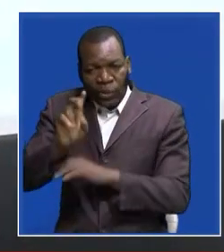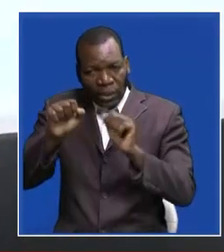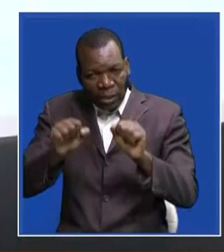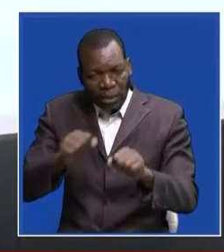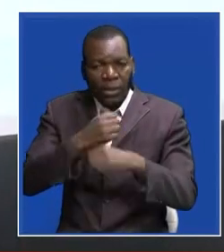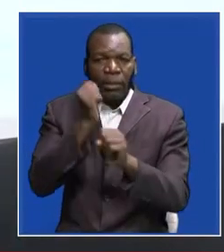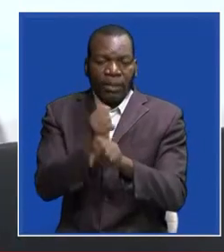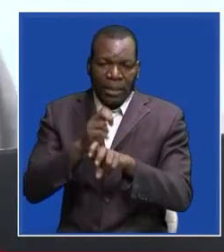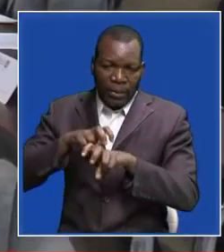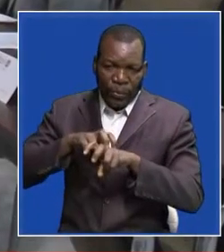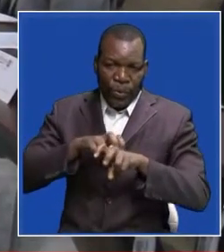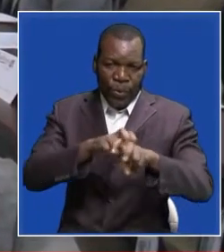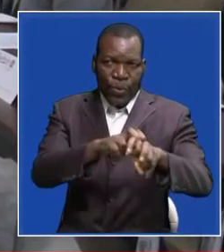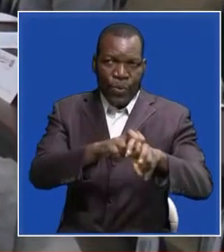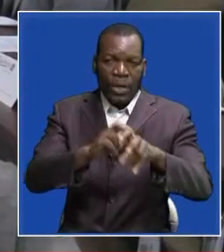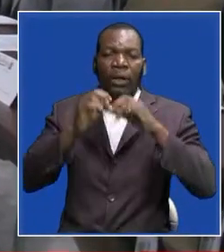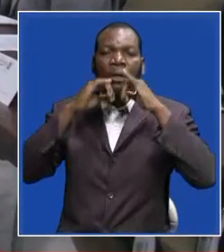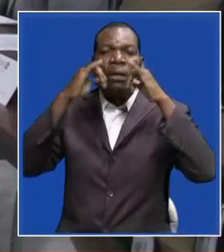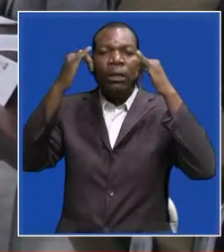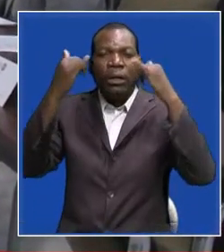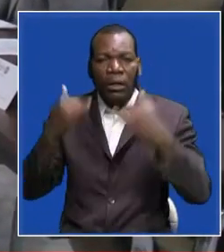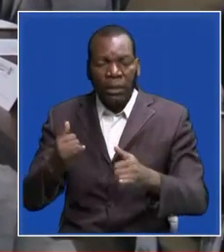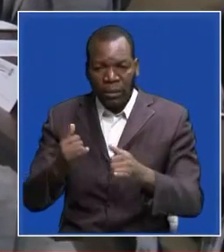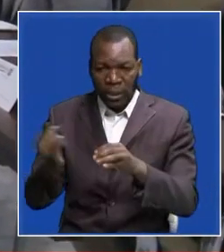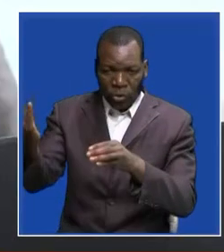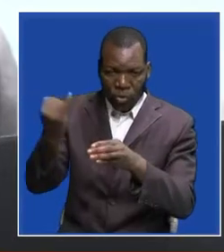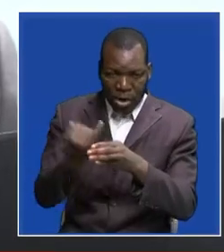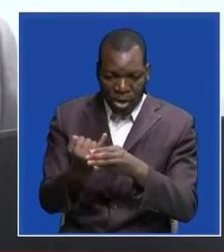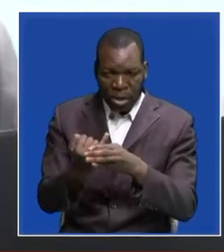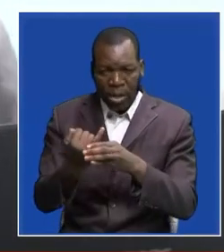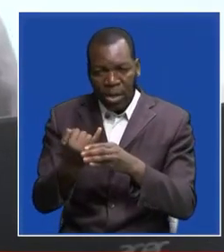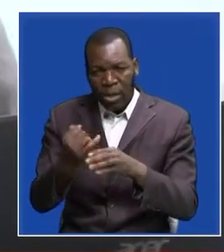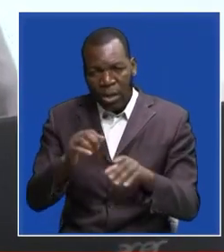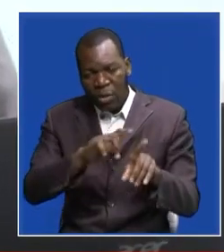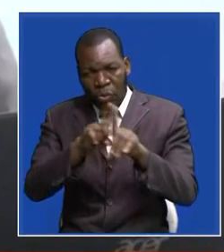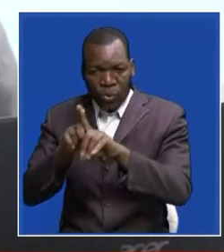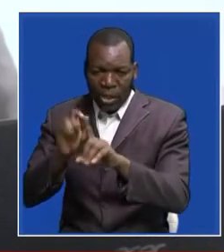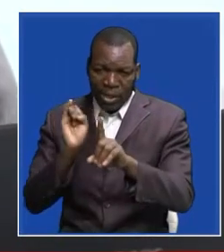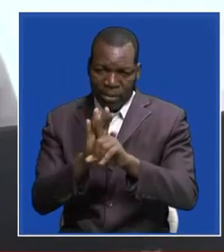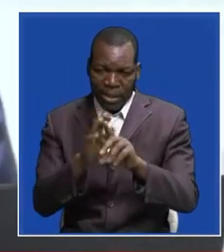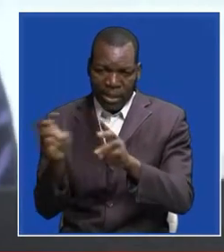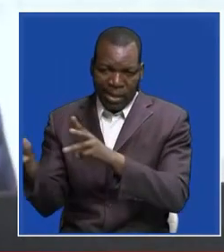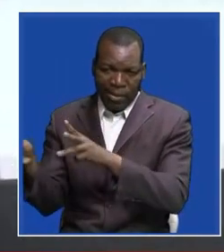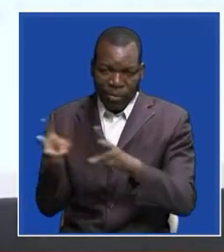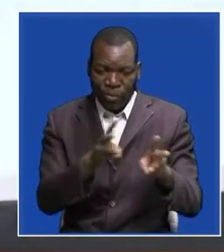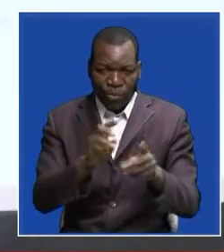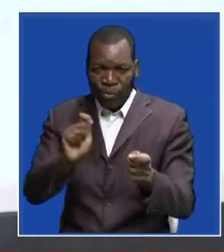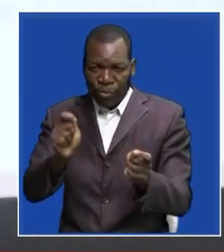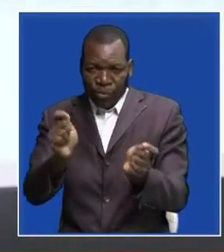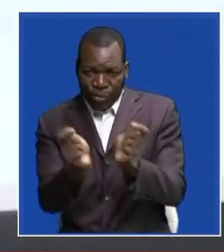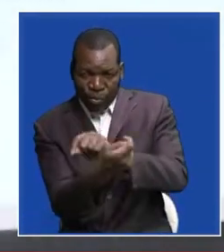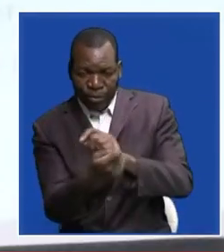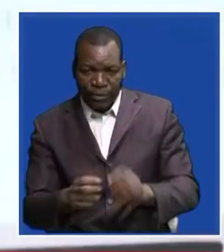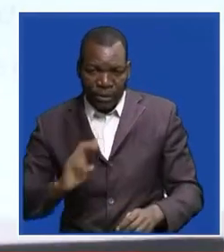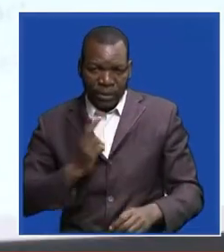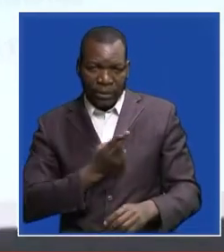our transport more resilient, more inclusive, to the impacts of climate change. We want to